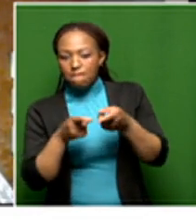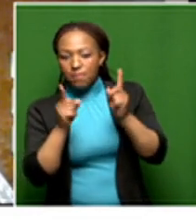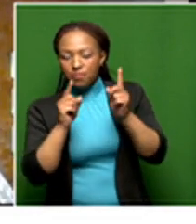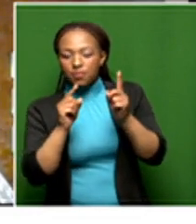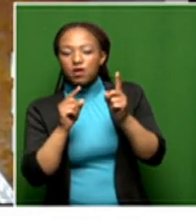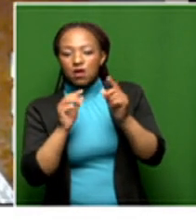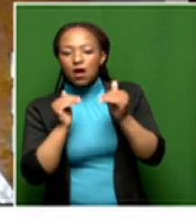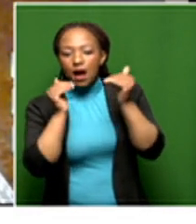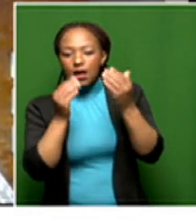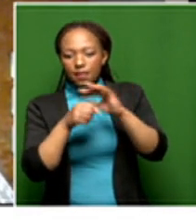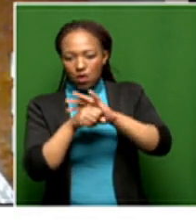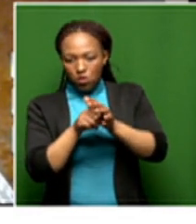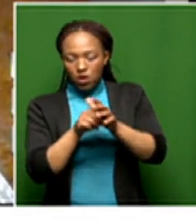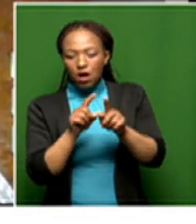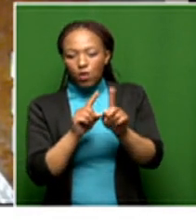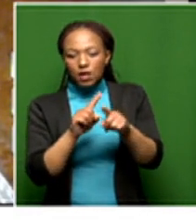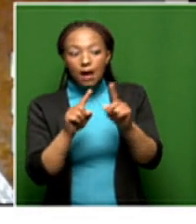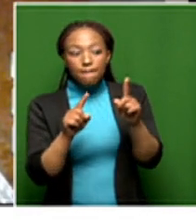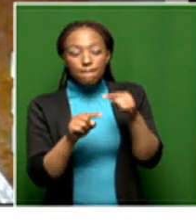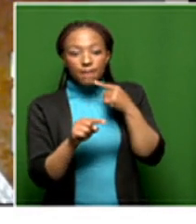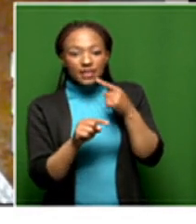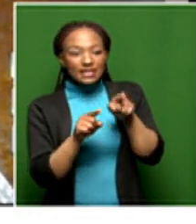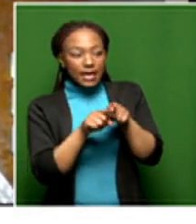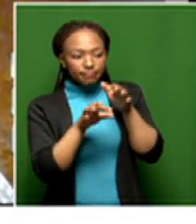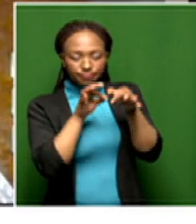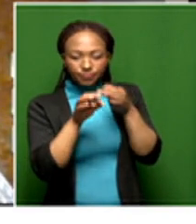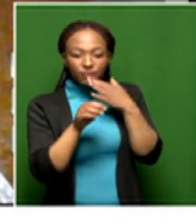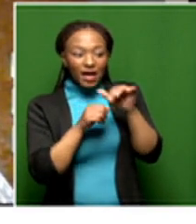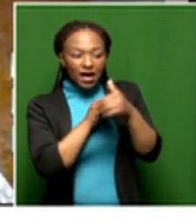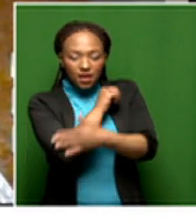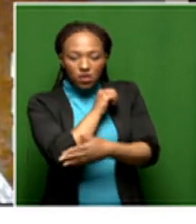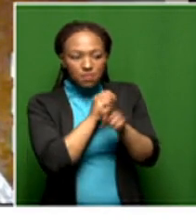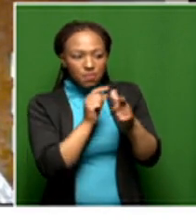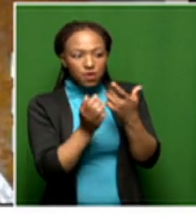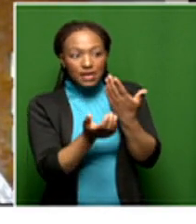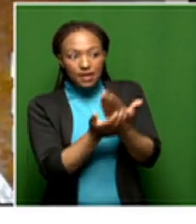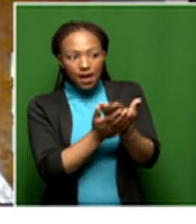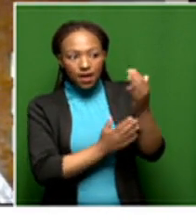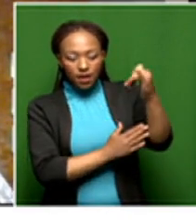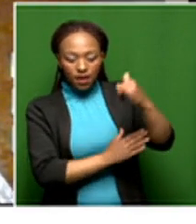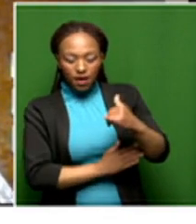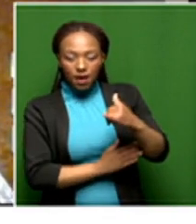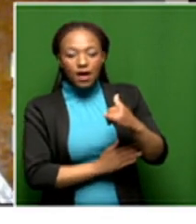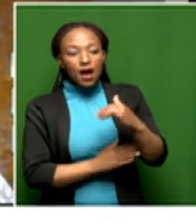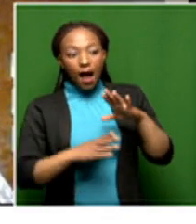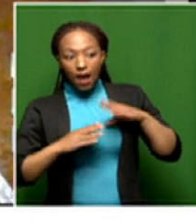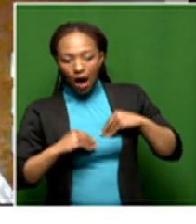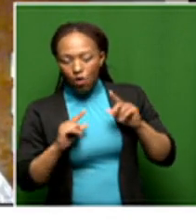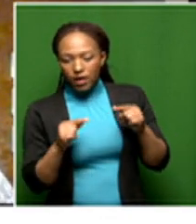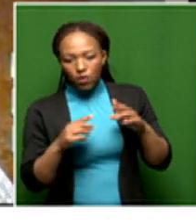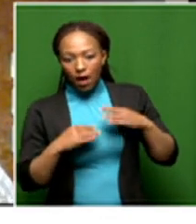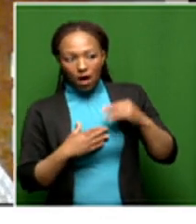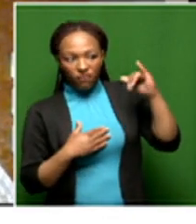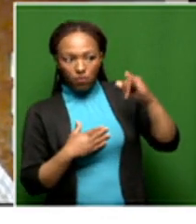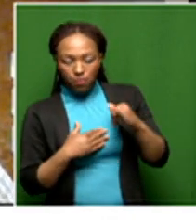further understand on what basis people from certain countries may or may not be allowed in? And